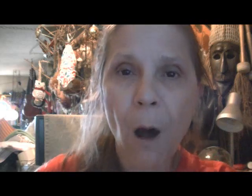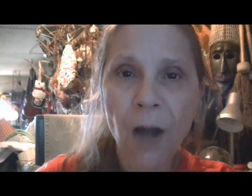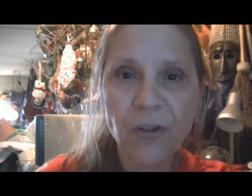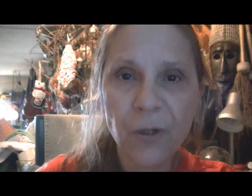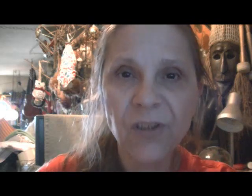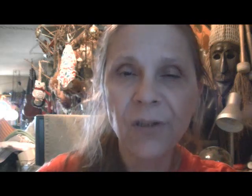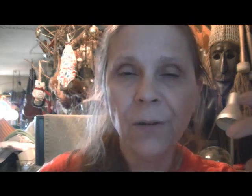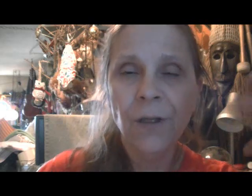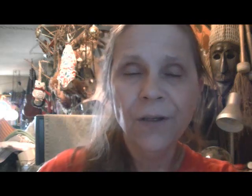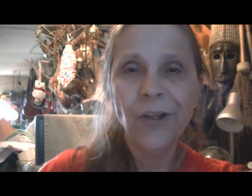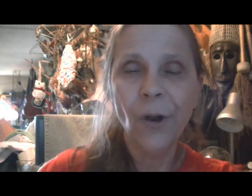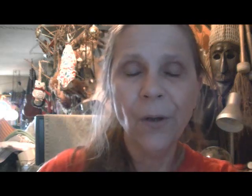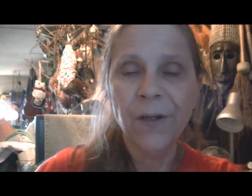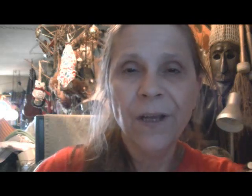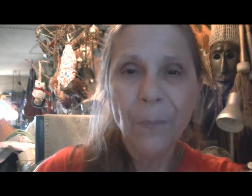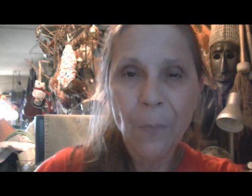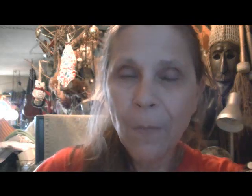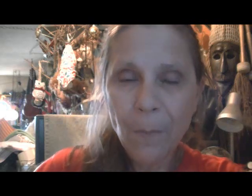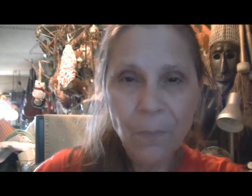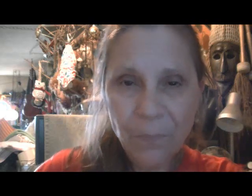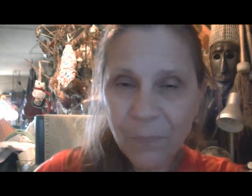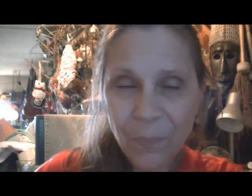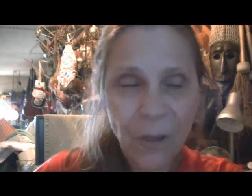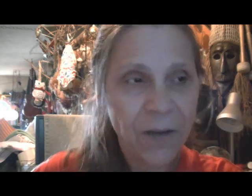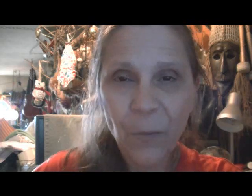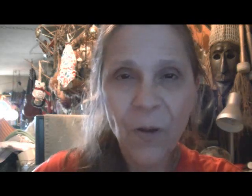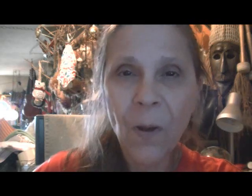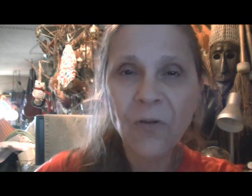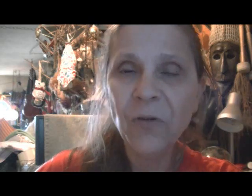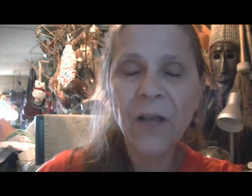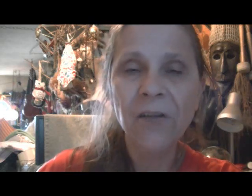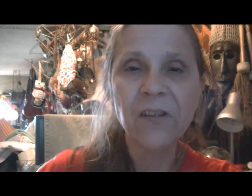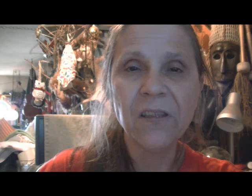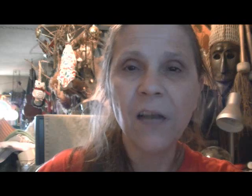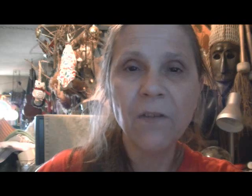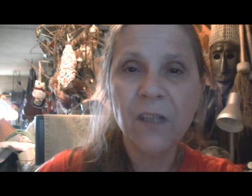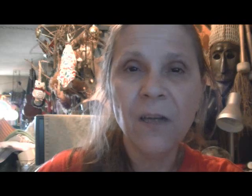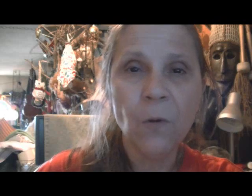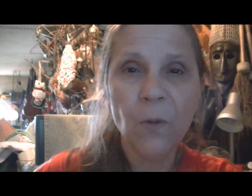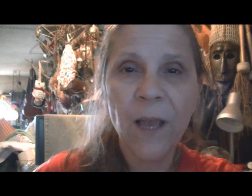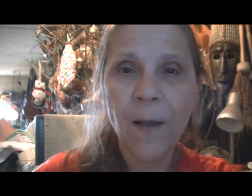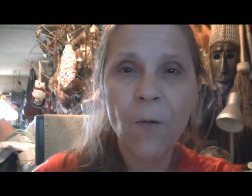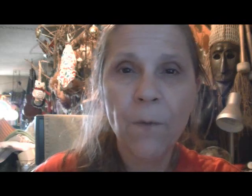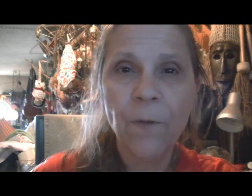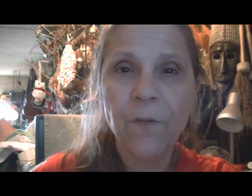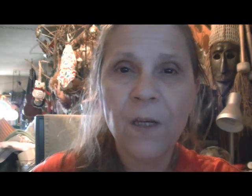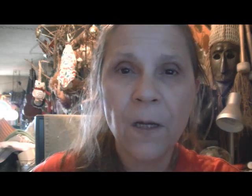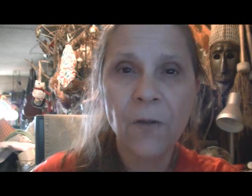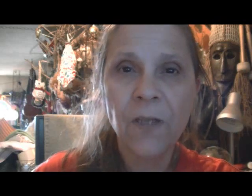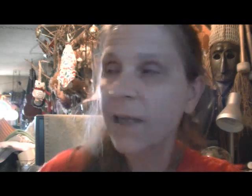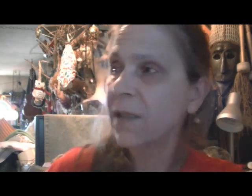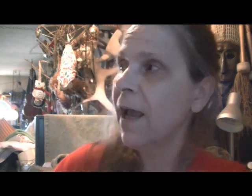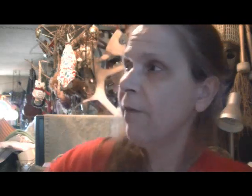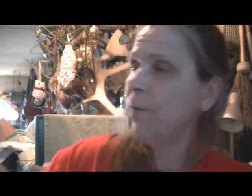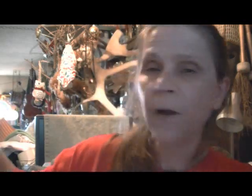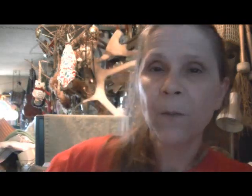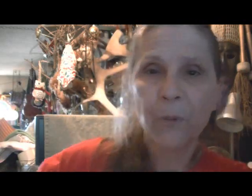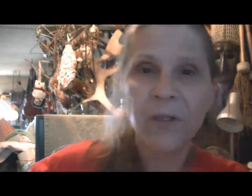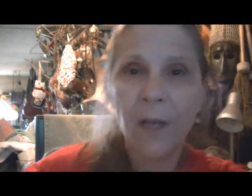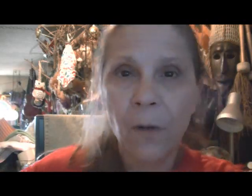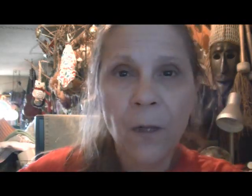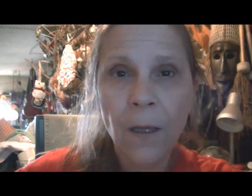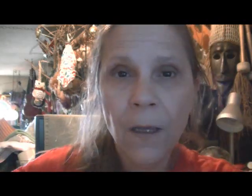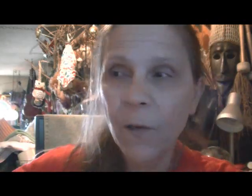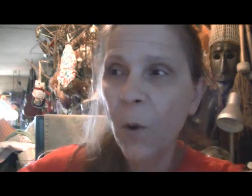they're in their modules, and, you know, and but what about 2017 when we had over 1,500 deaths? I have it